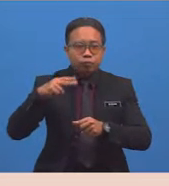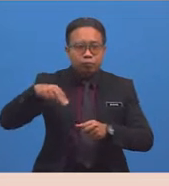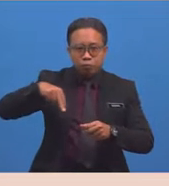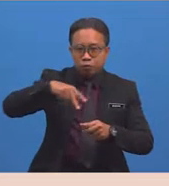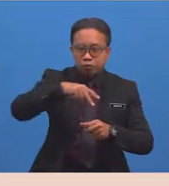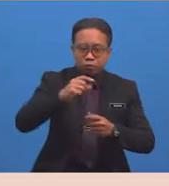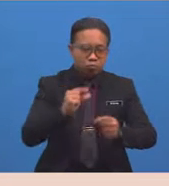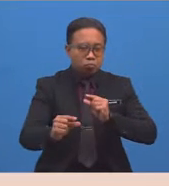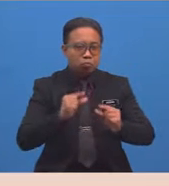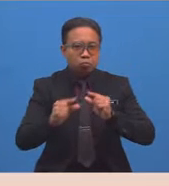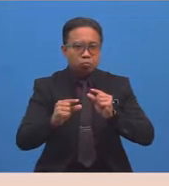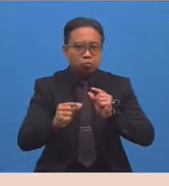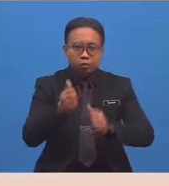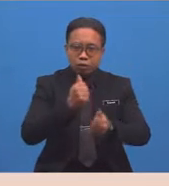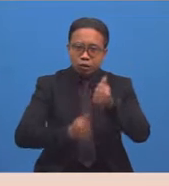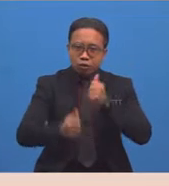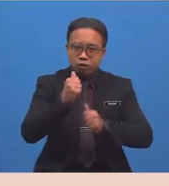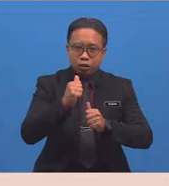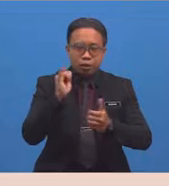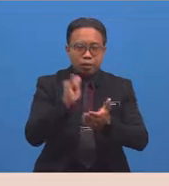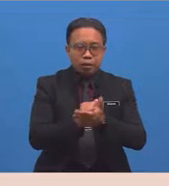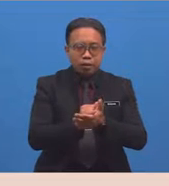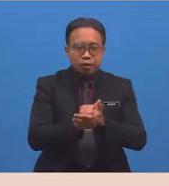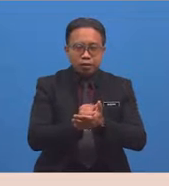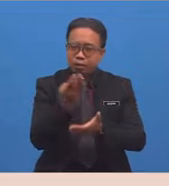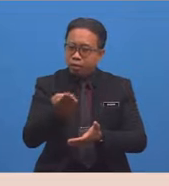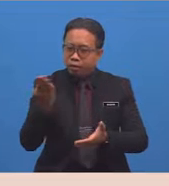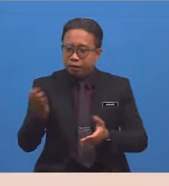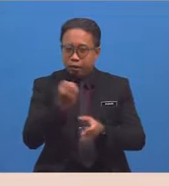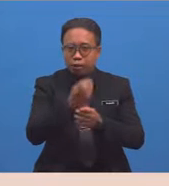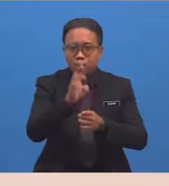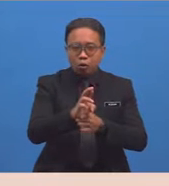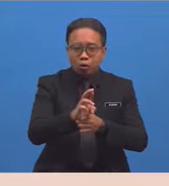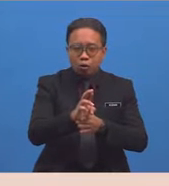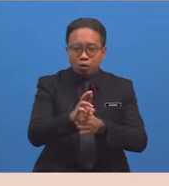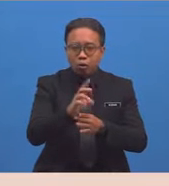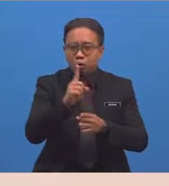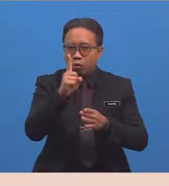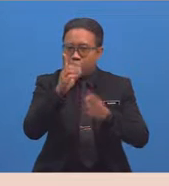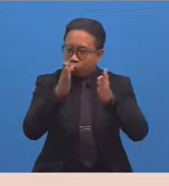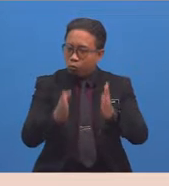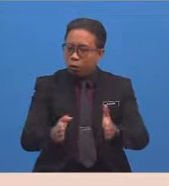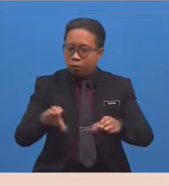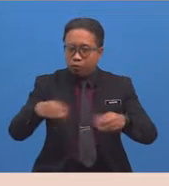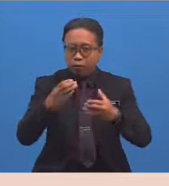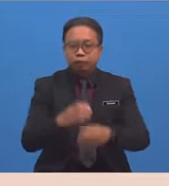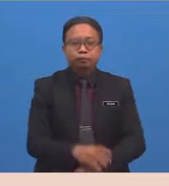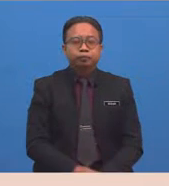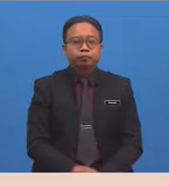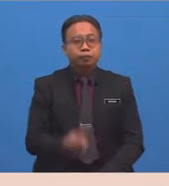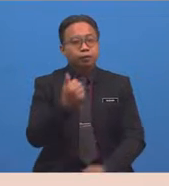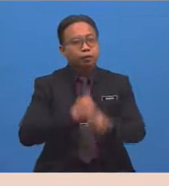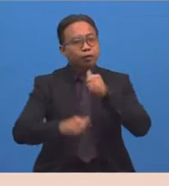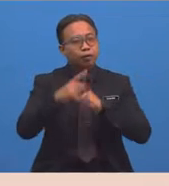movements, and how verbs are actually actions that something or someone does. Remember, action verbs